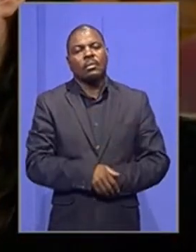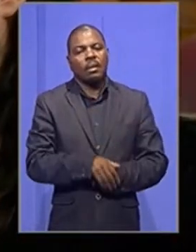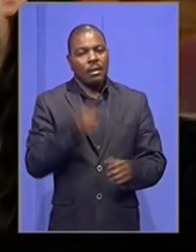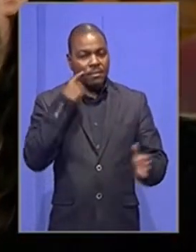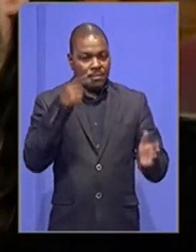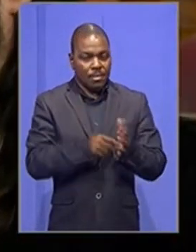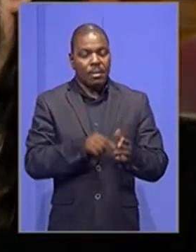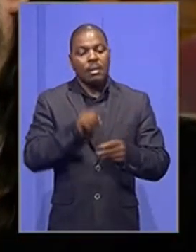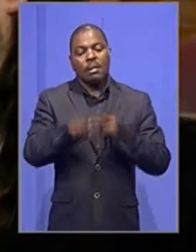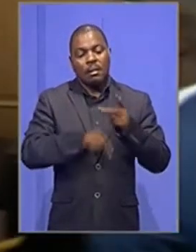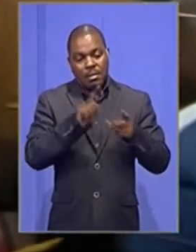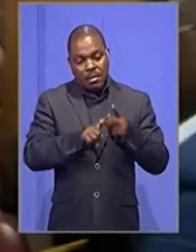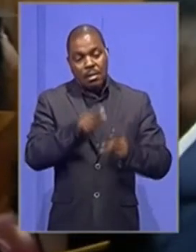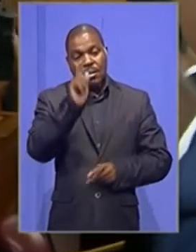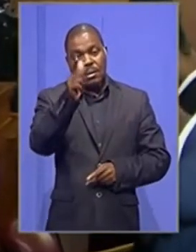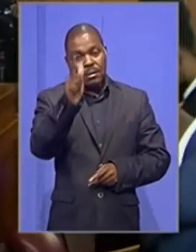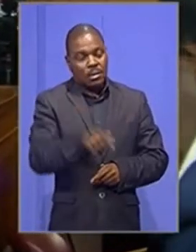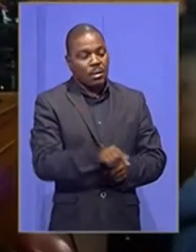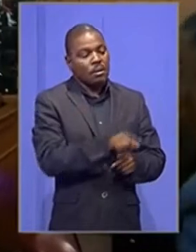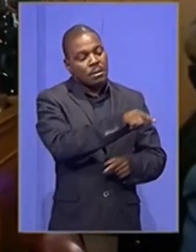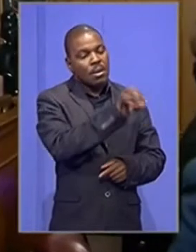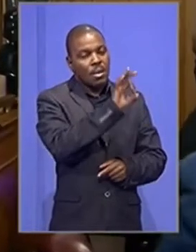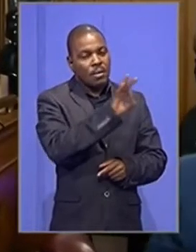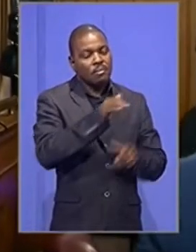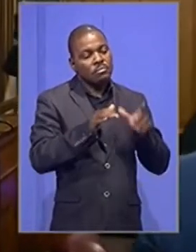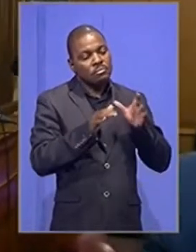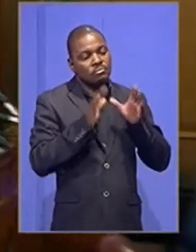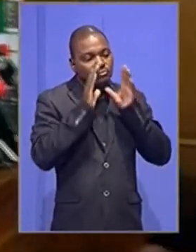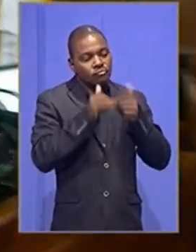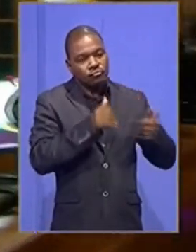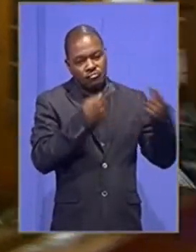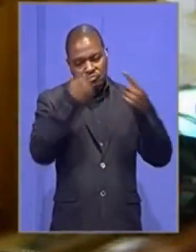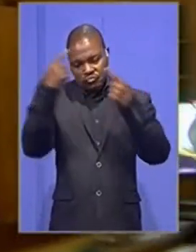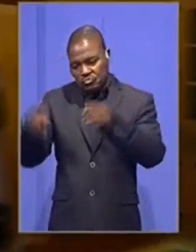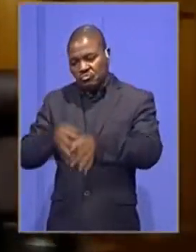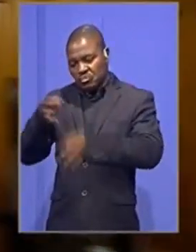kgorotsheko e tla kwa lehlakore la Julius Malema malebana le pharela ye.